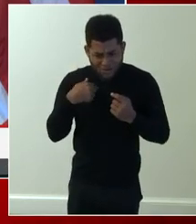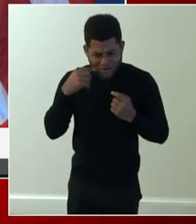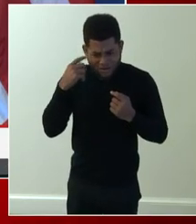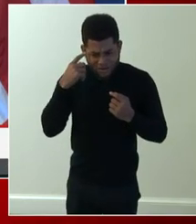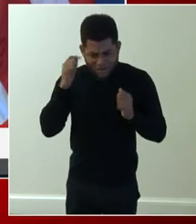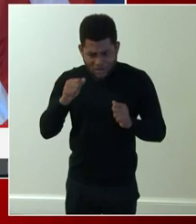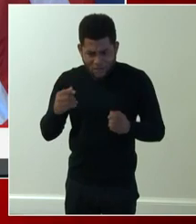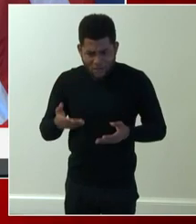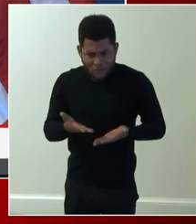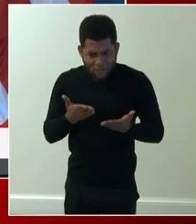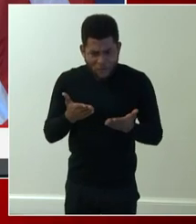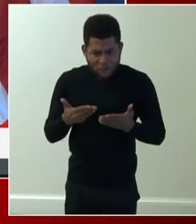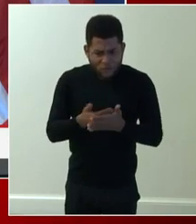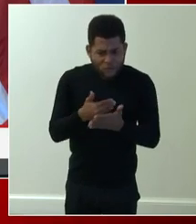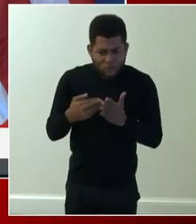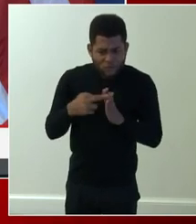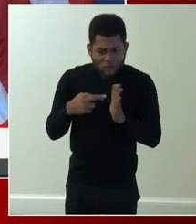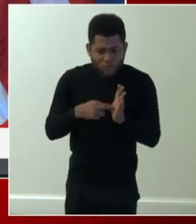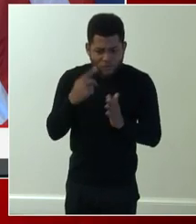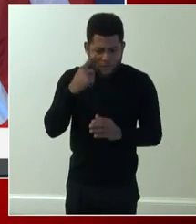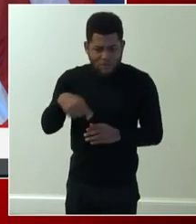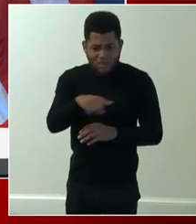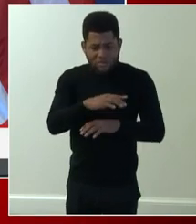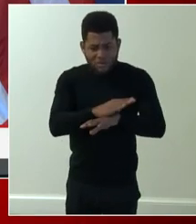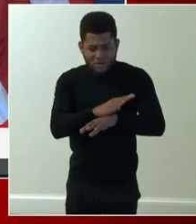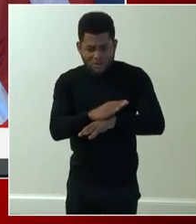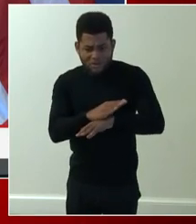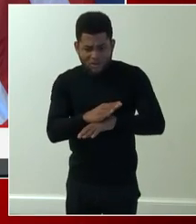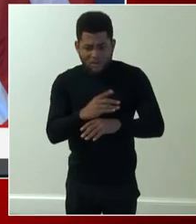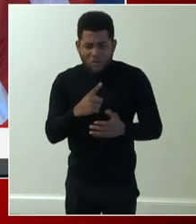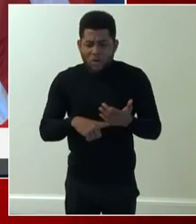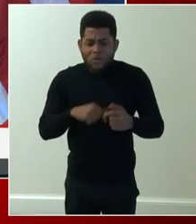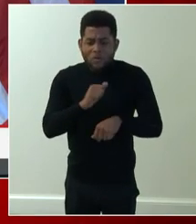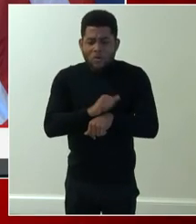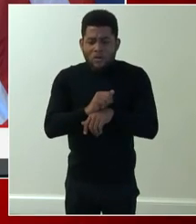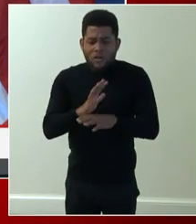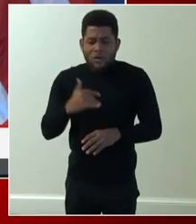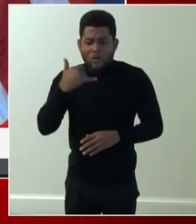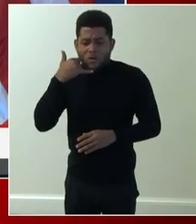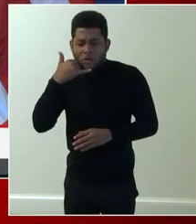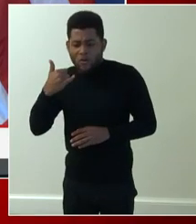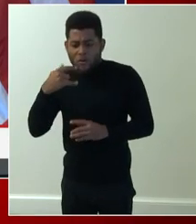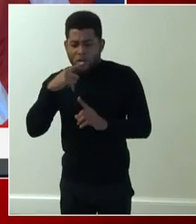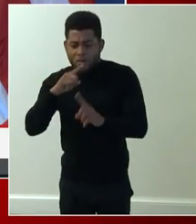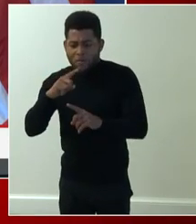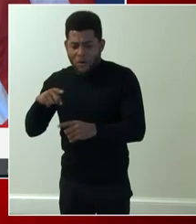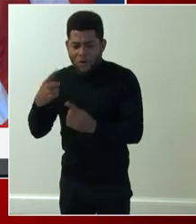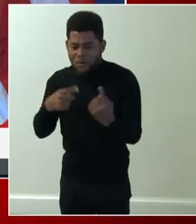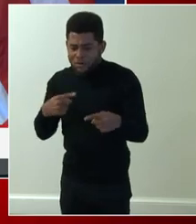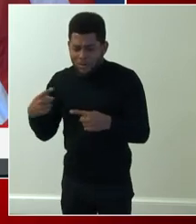protocol should be, and maybe who these workers should call if they want to report what's going on.